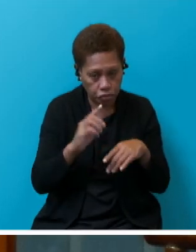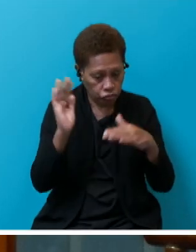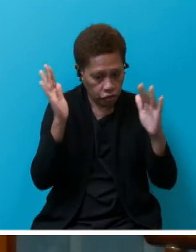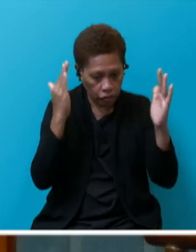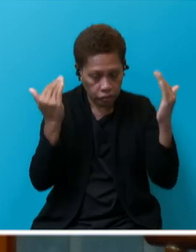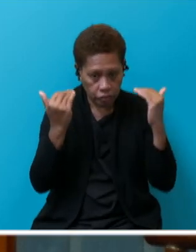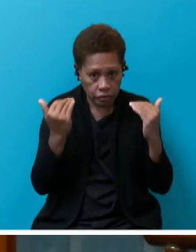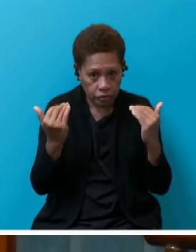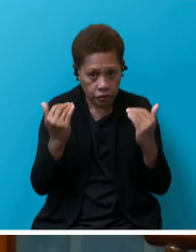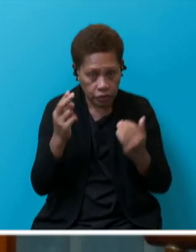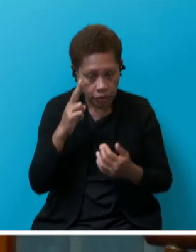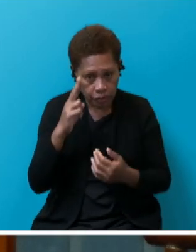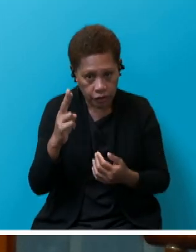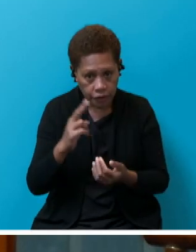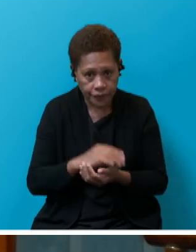regulation,